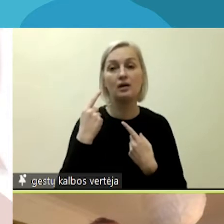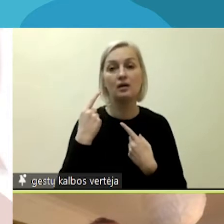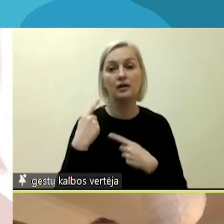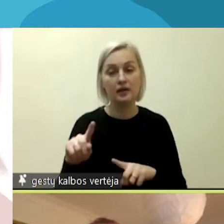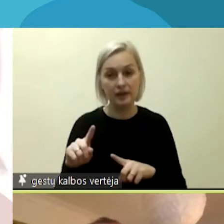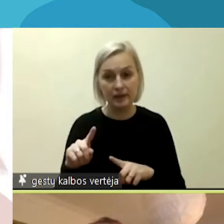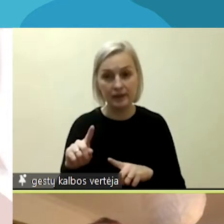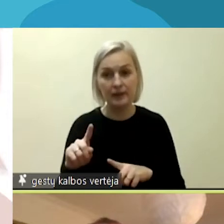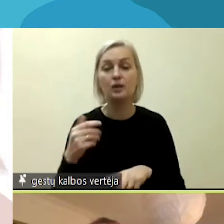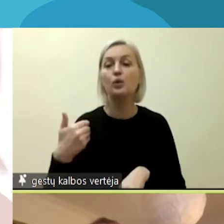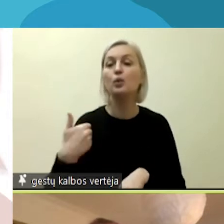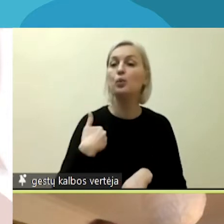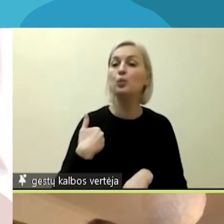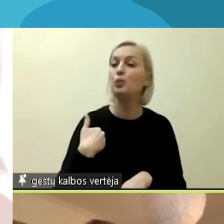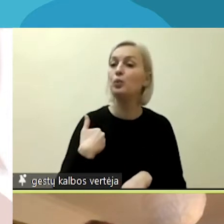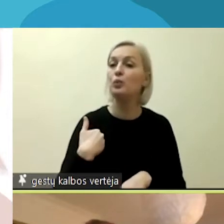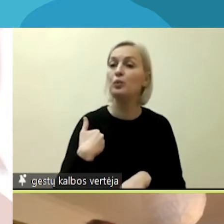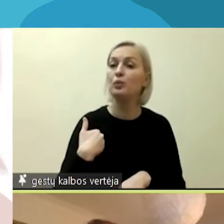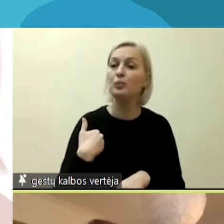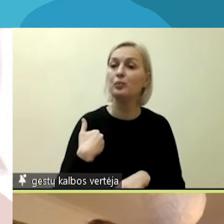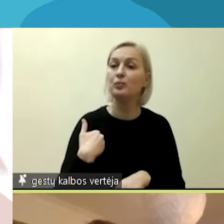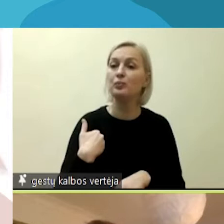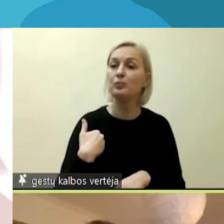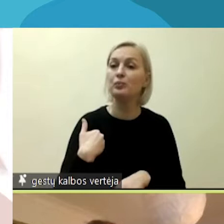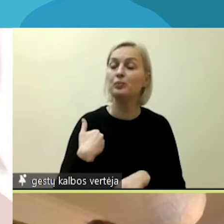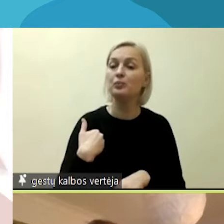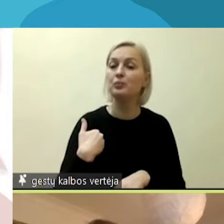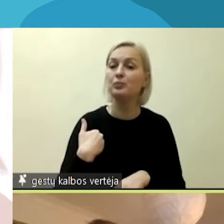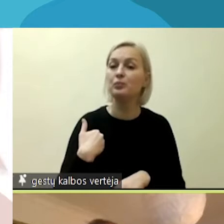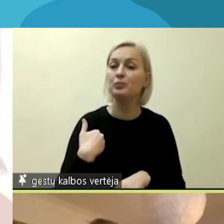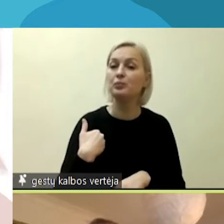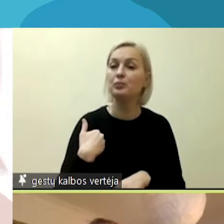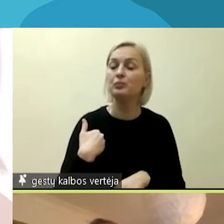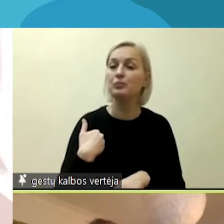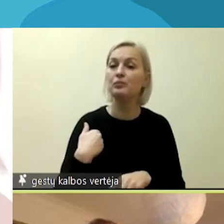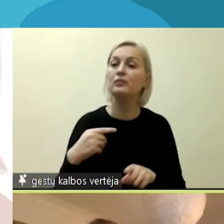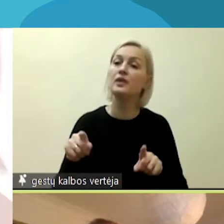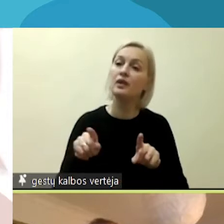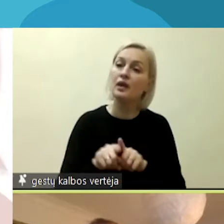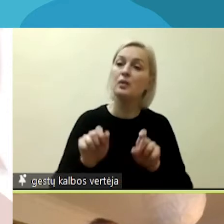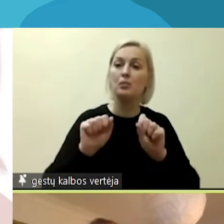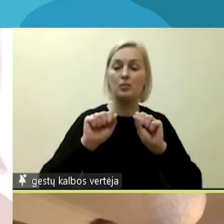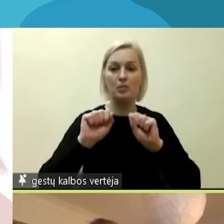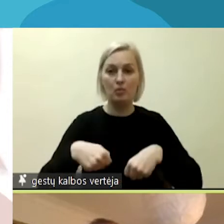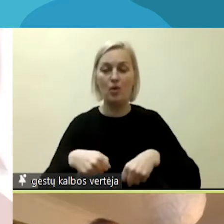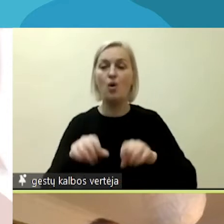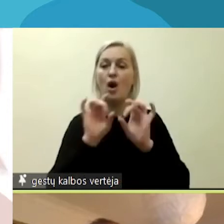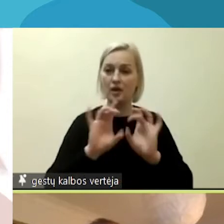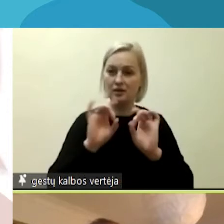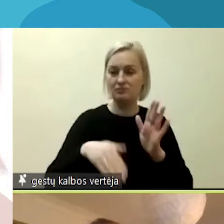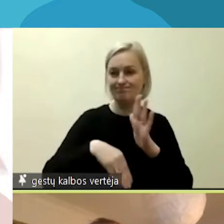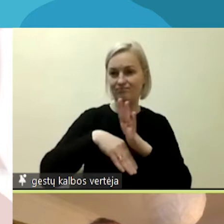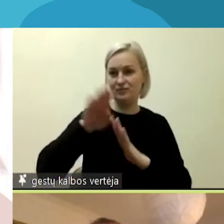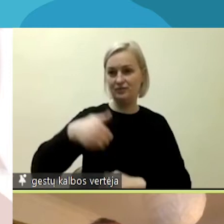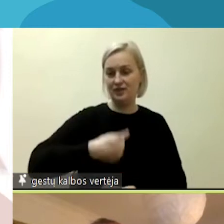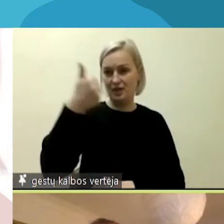will be able to improve. And all of this last phase is really thanks to a collaborative partnership